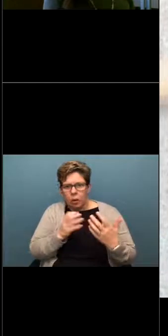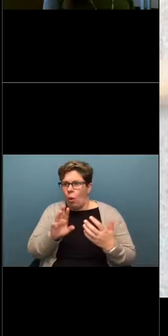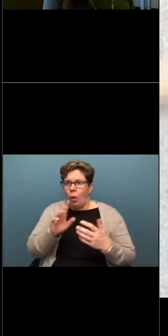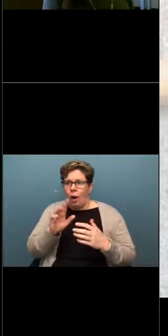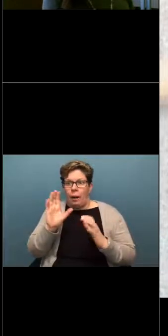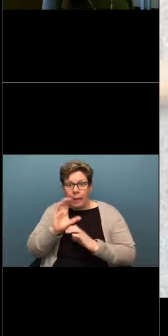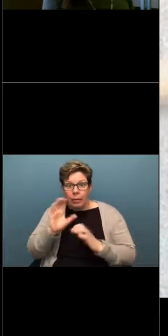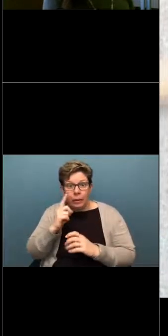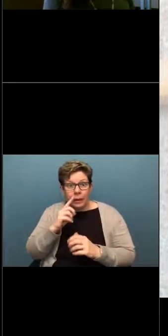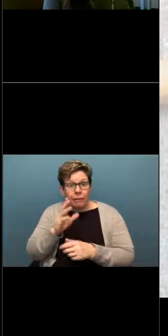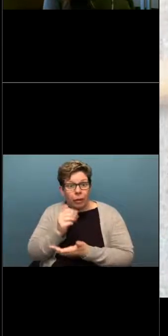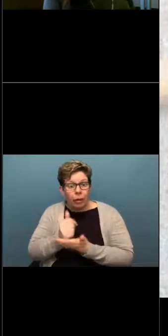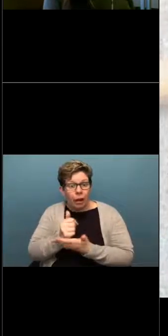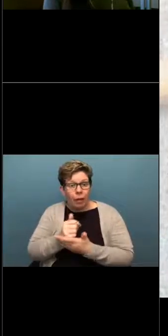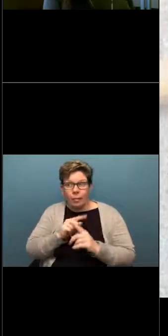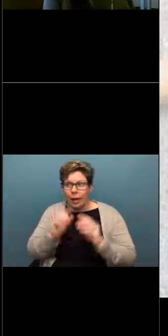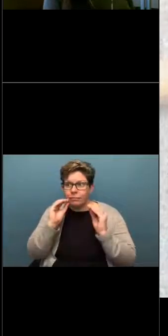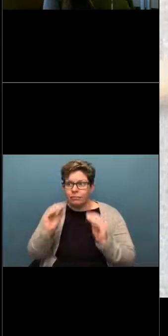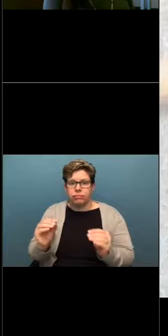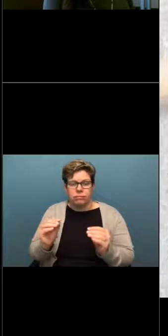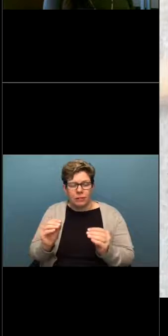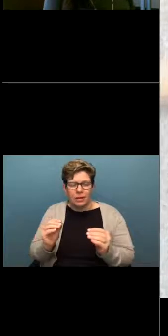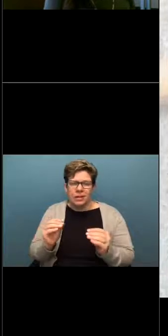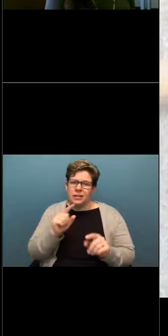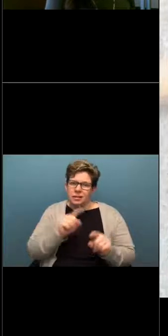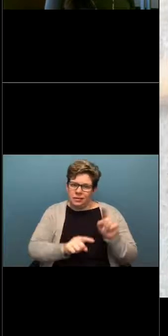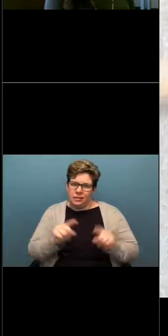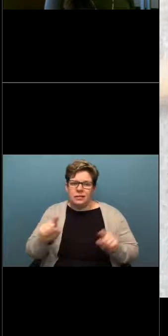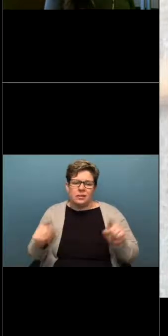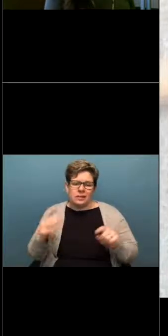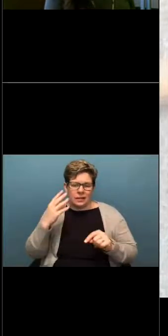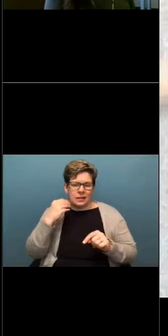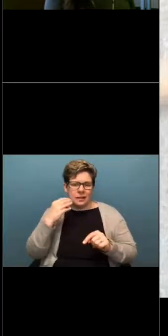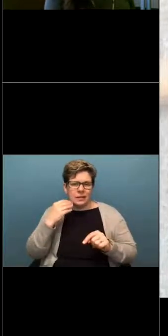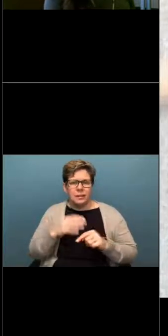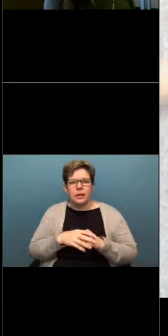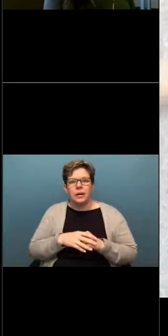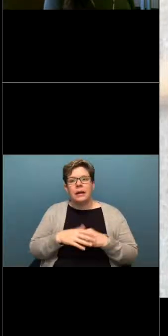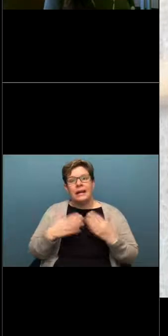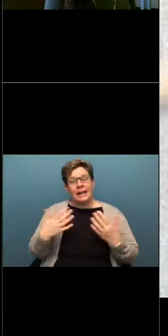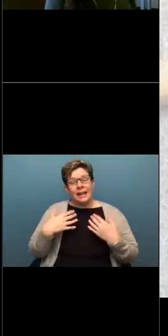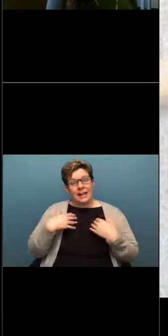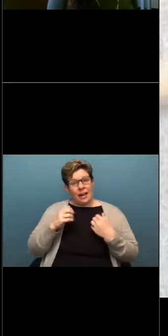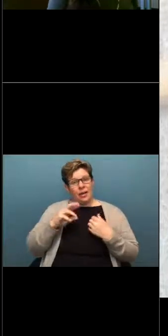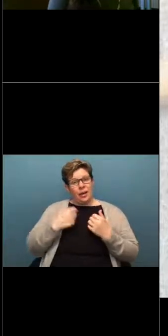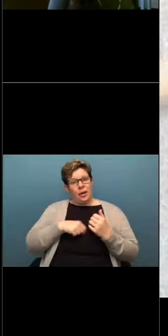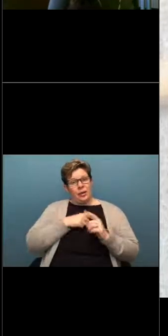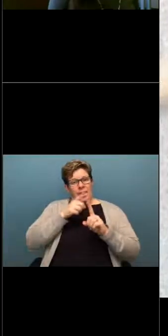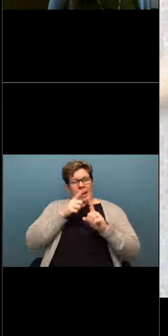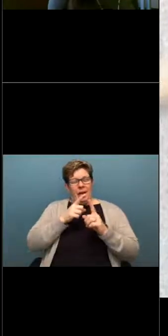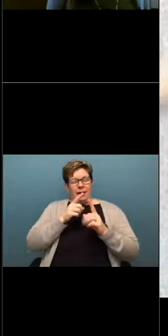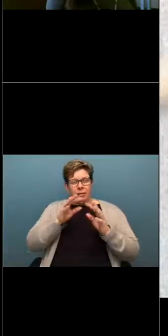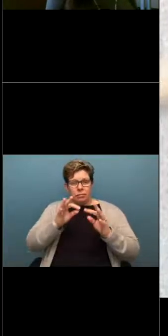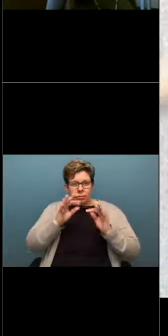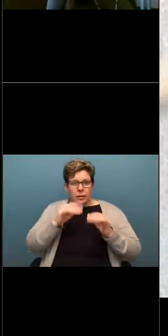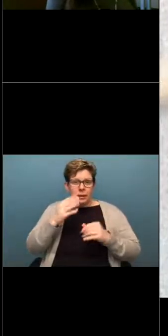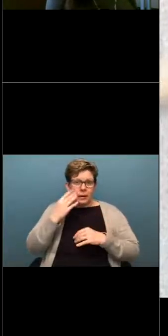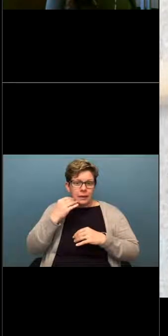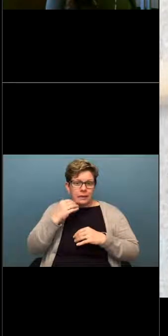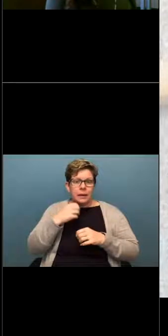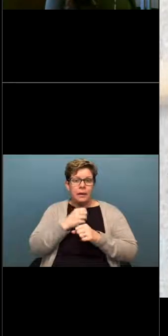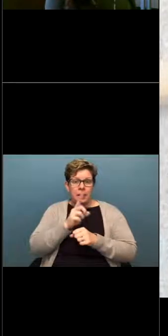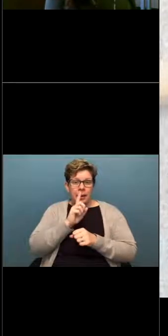that imperfect world, we do have ideals in healthcare that we try to live up to, including making sure patients and families are part